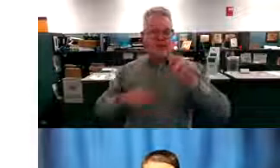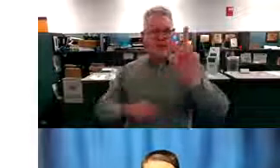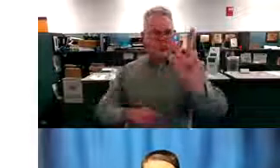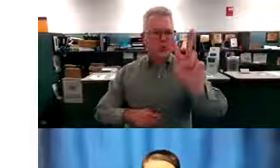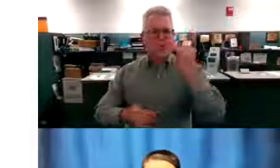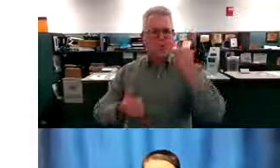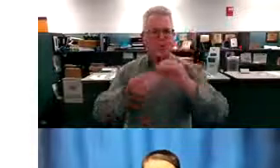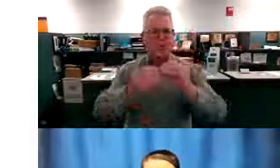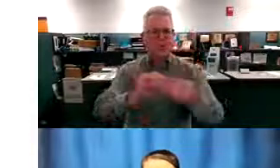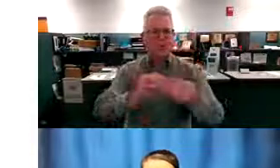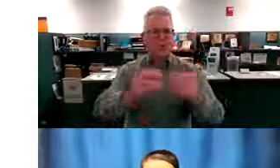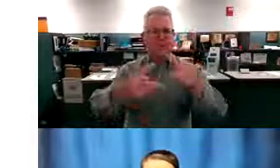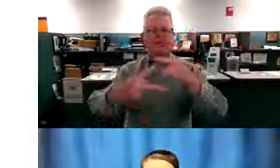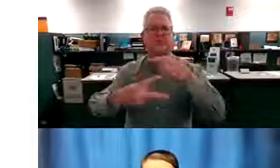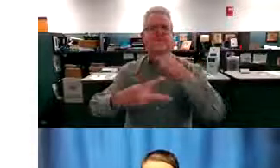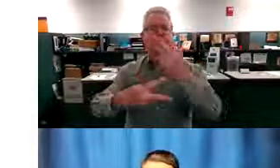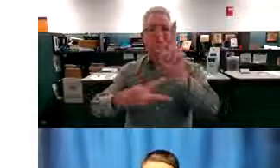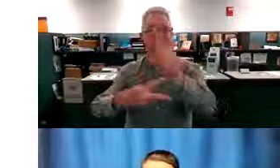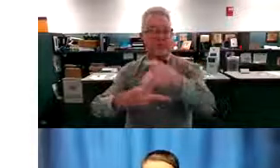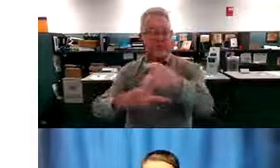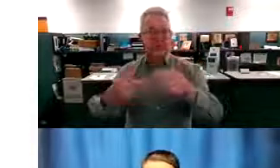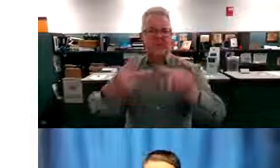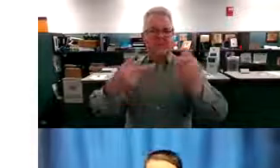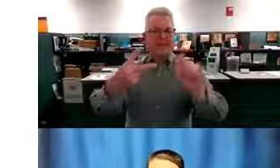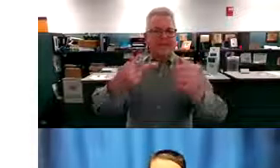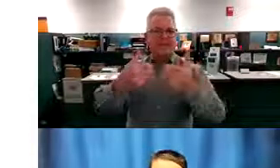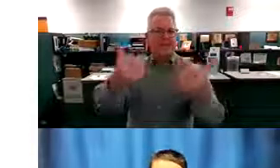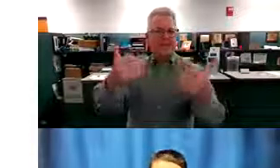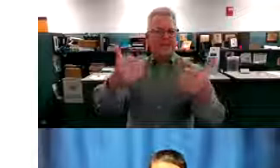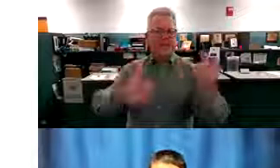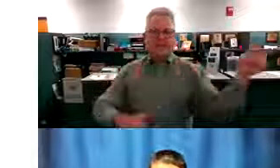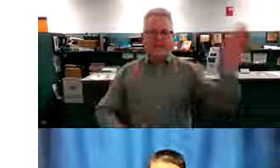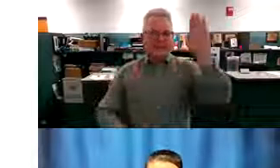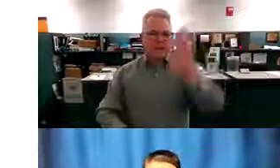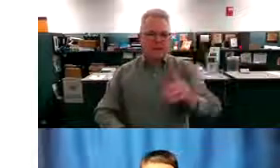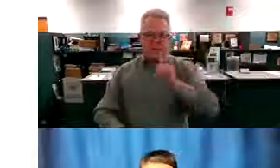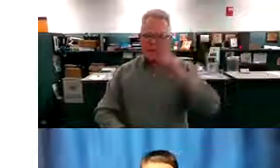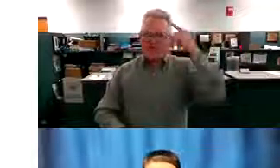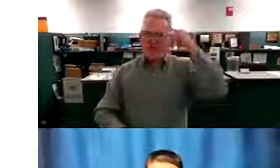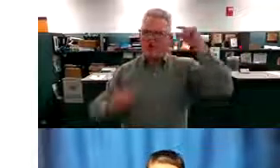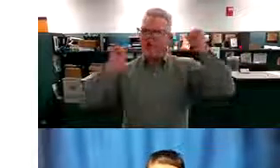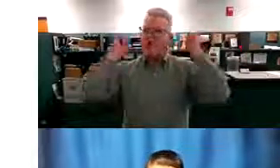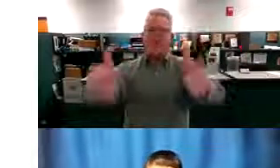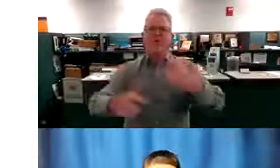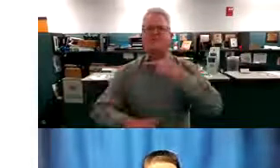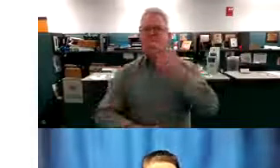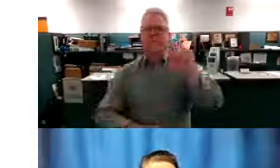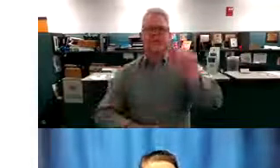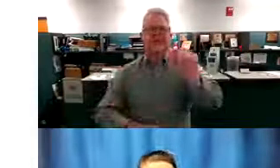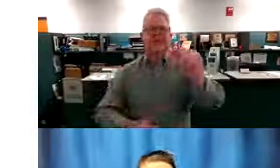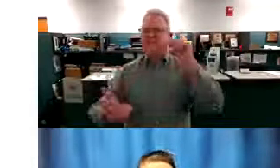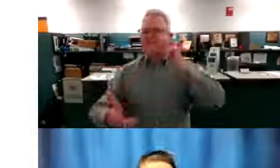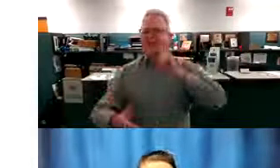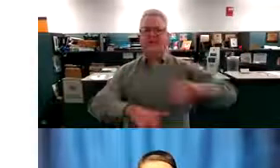system. So that sometimes deaf and hard of hearing people have 2 phone numbers. They have a text number and a VP number, and